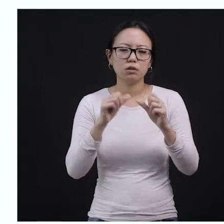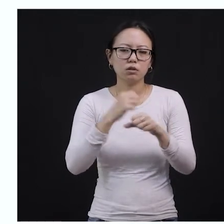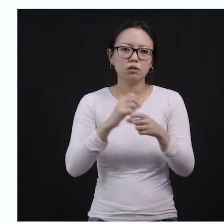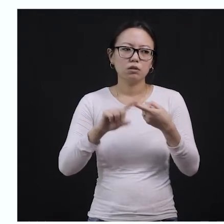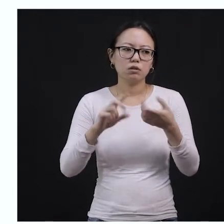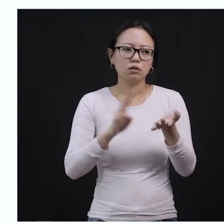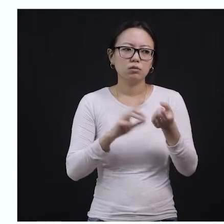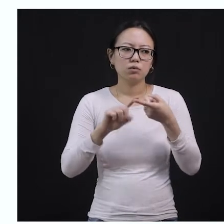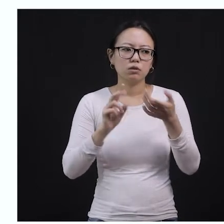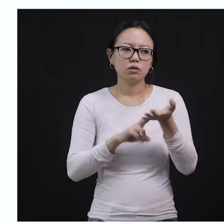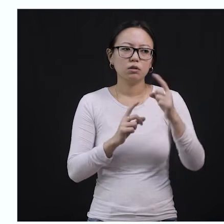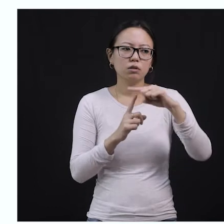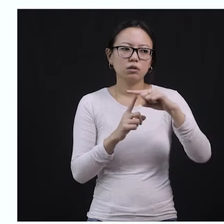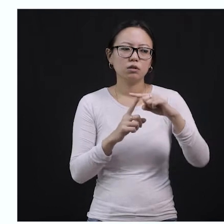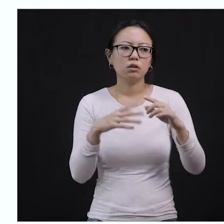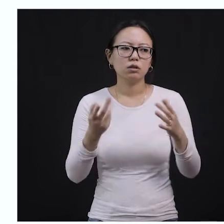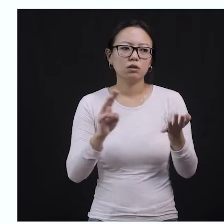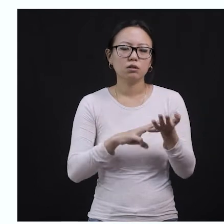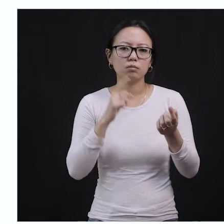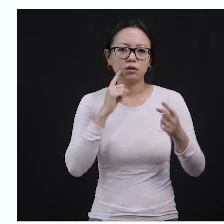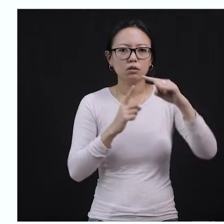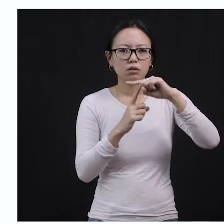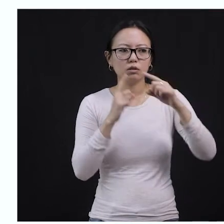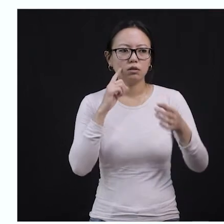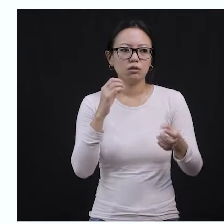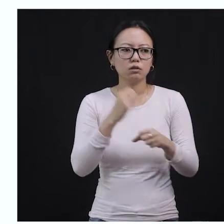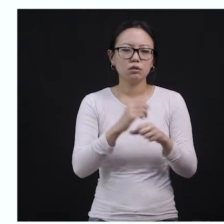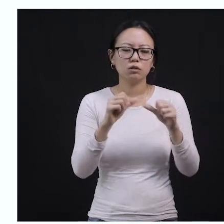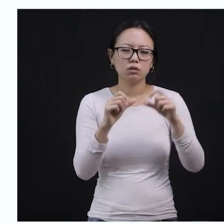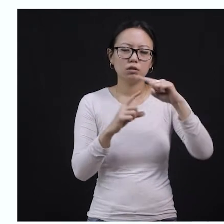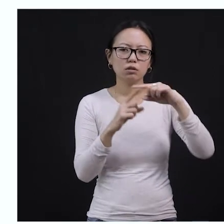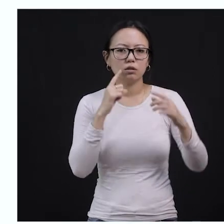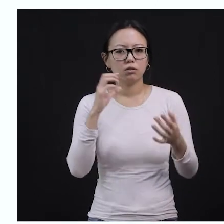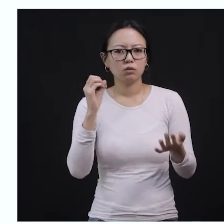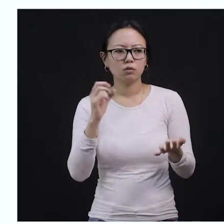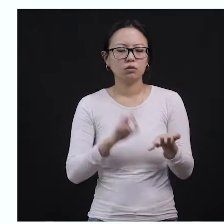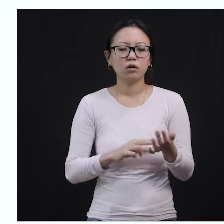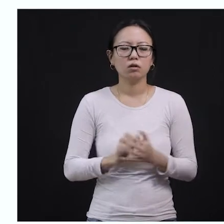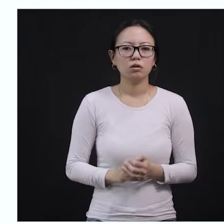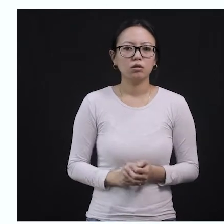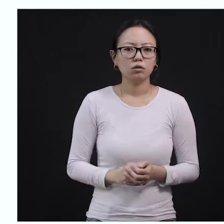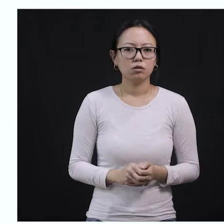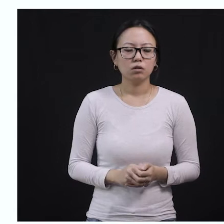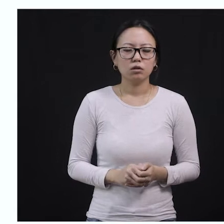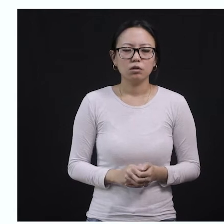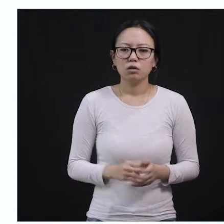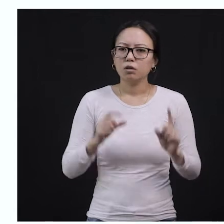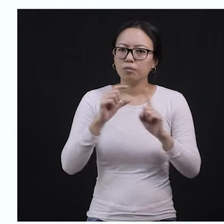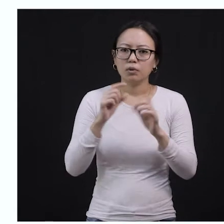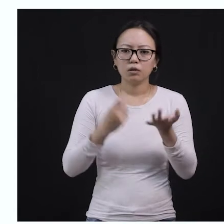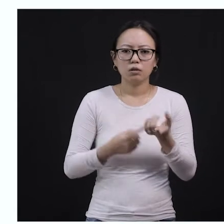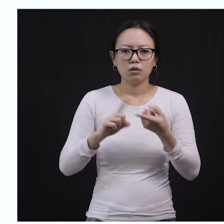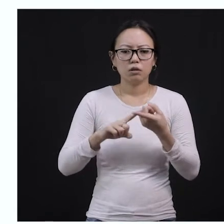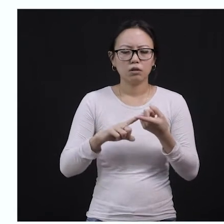a disaster happens, so there are two ways, okay? Either we have to be prepared before the disaster,